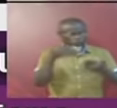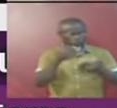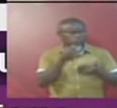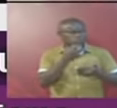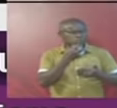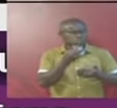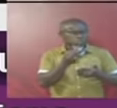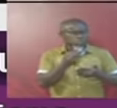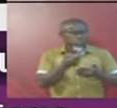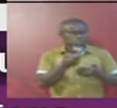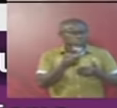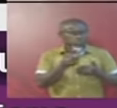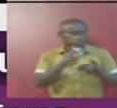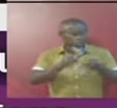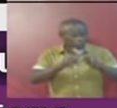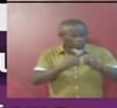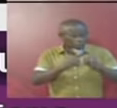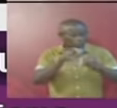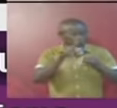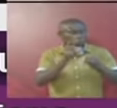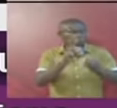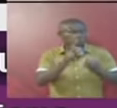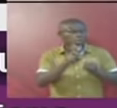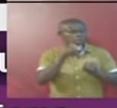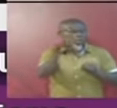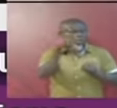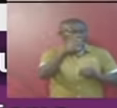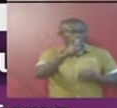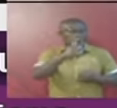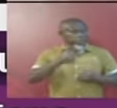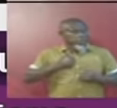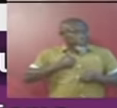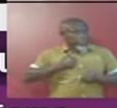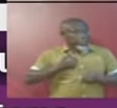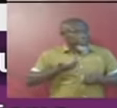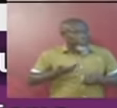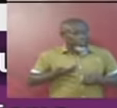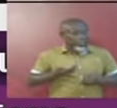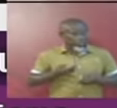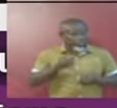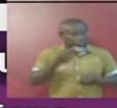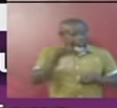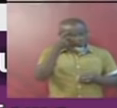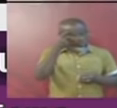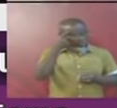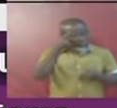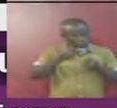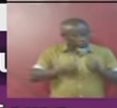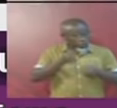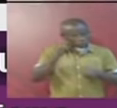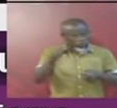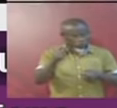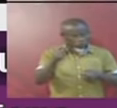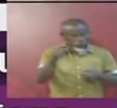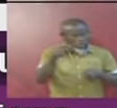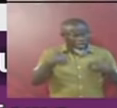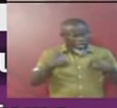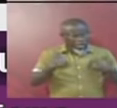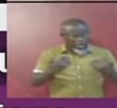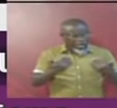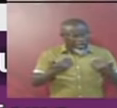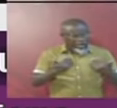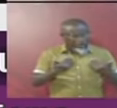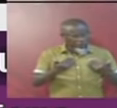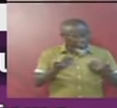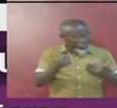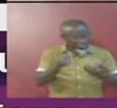to Canada and mental health issues. In terms of Trinidad and Tobago, do you have any sort